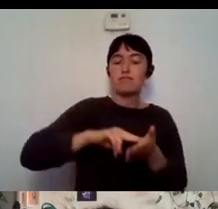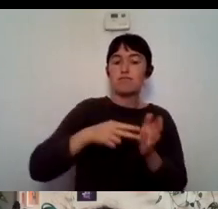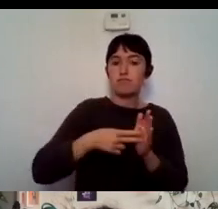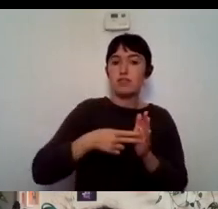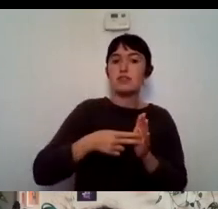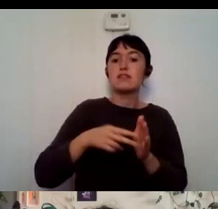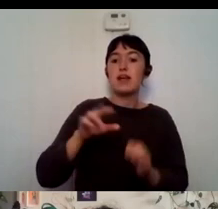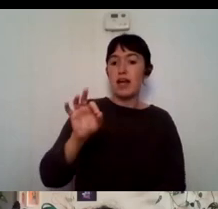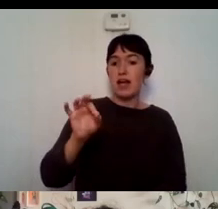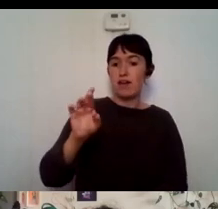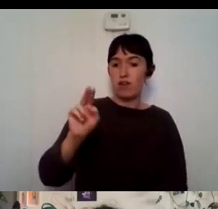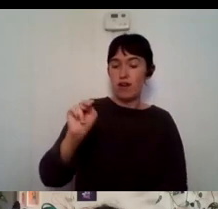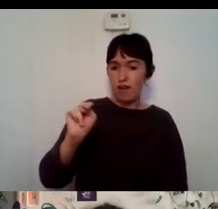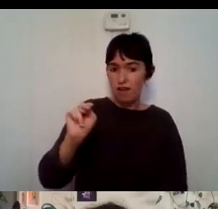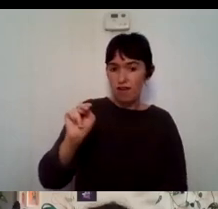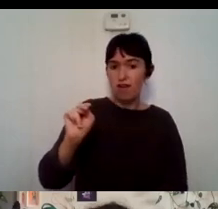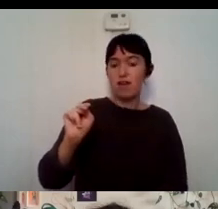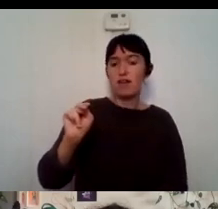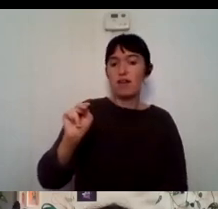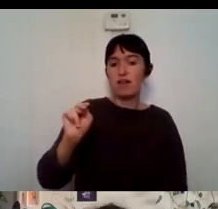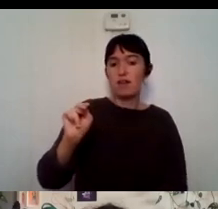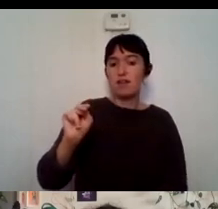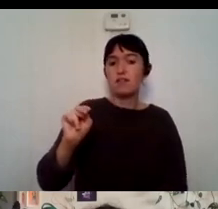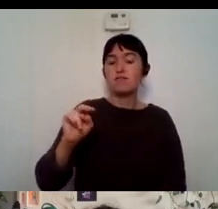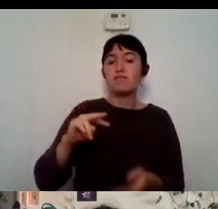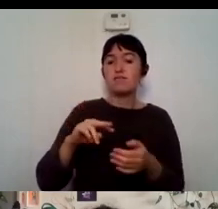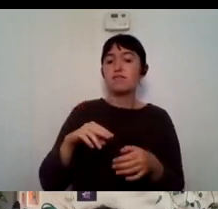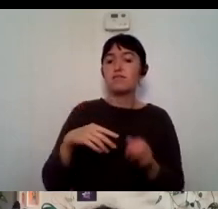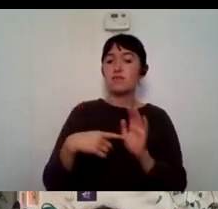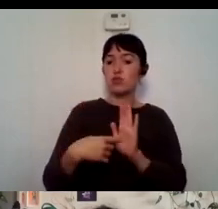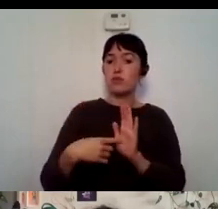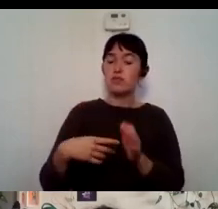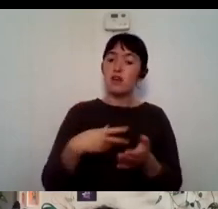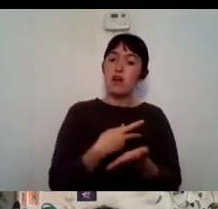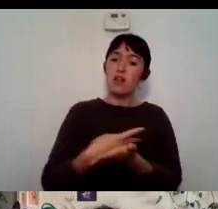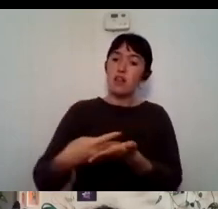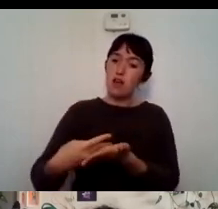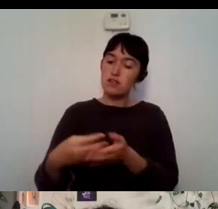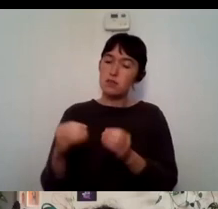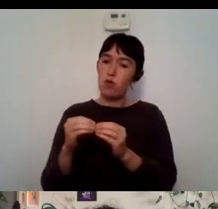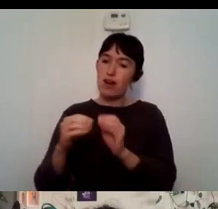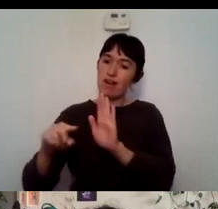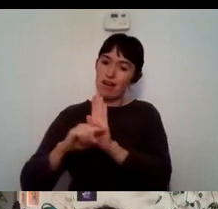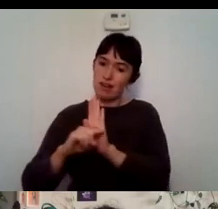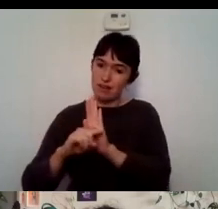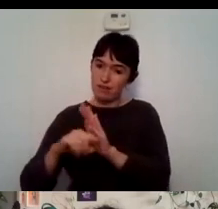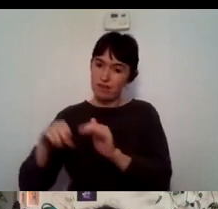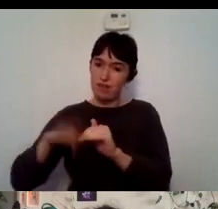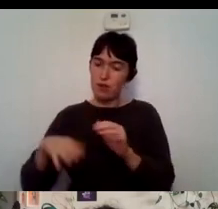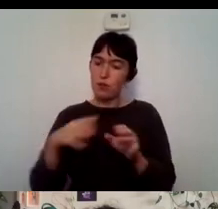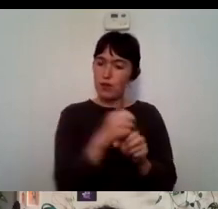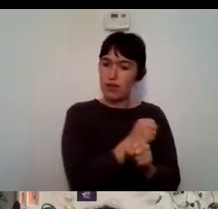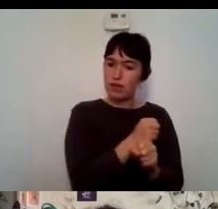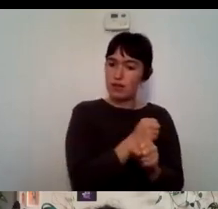this thing called FRN, losses are more negative than wins. So the